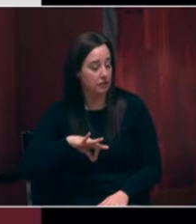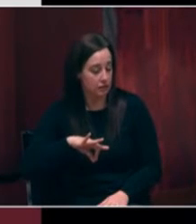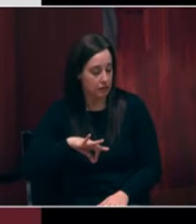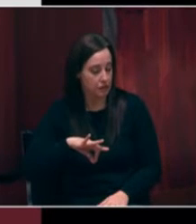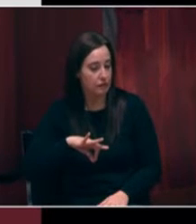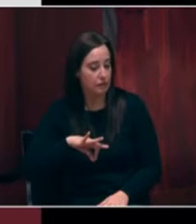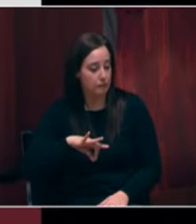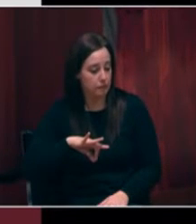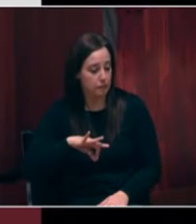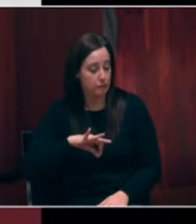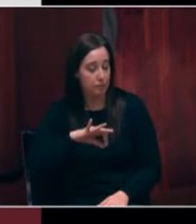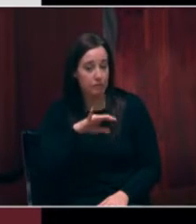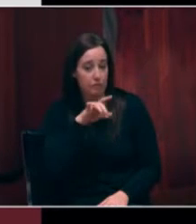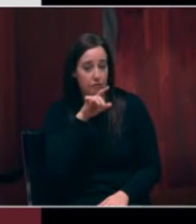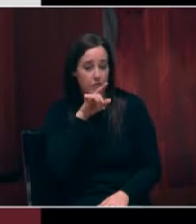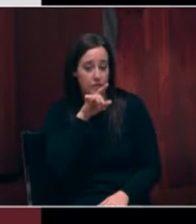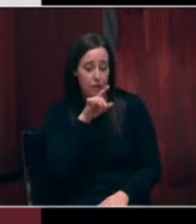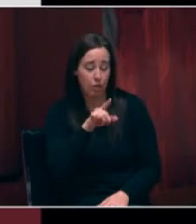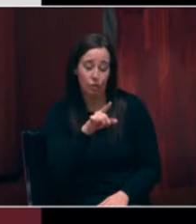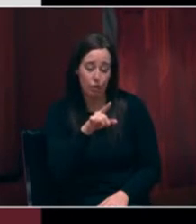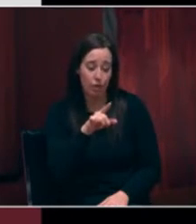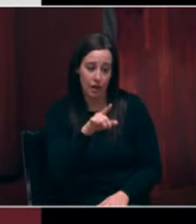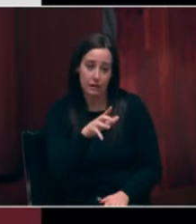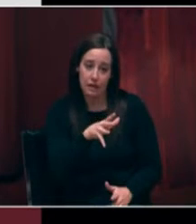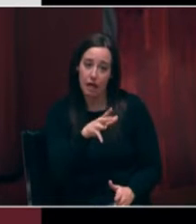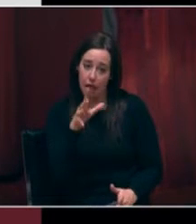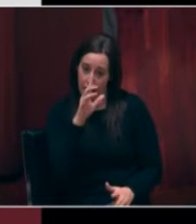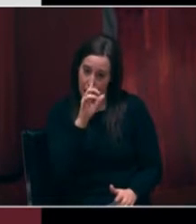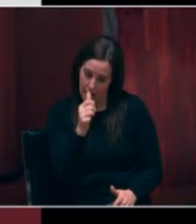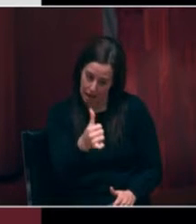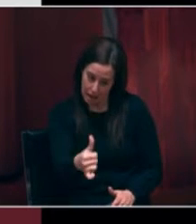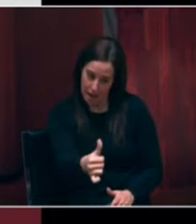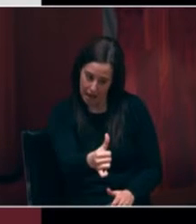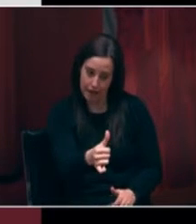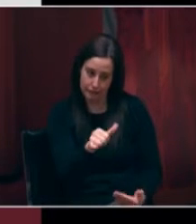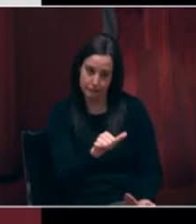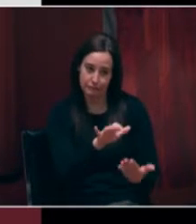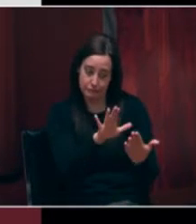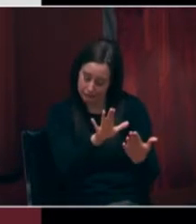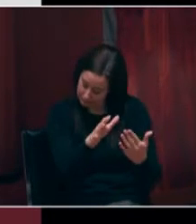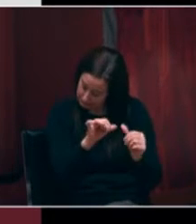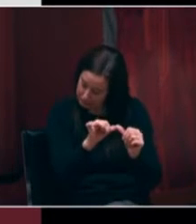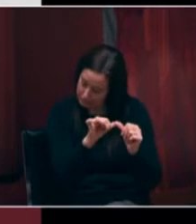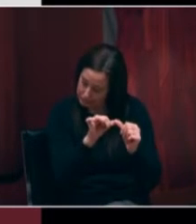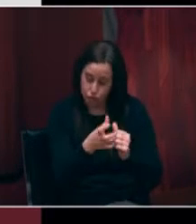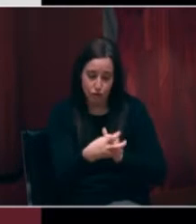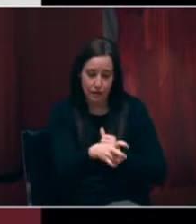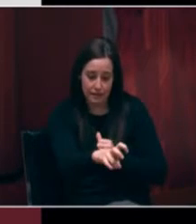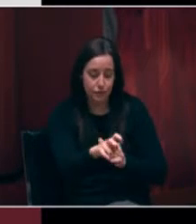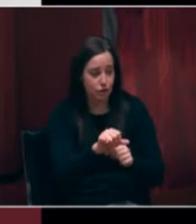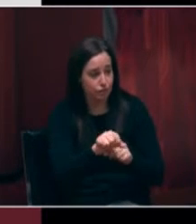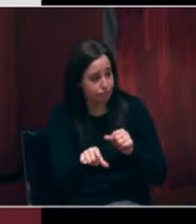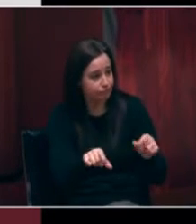but mostly we're facing a slog ahead of us just to continue to review transfers and get them off to